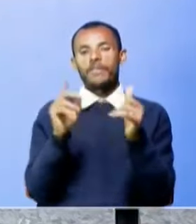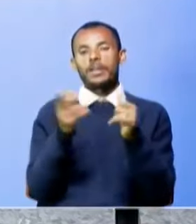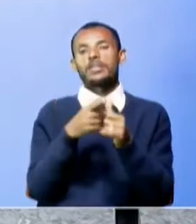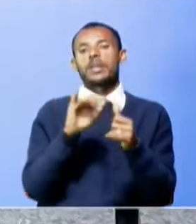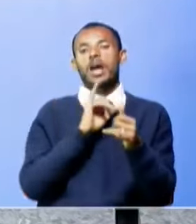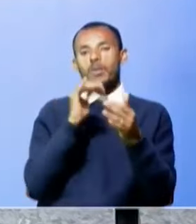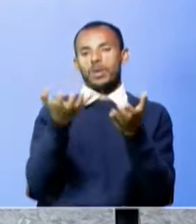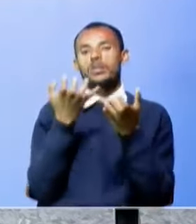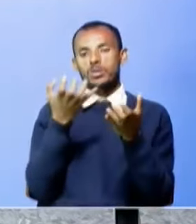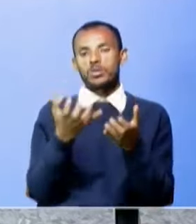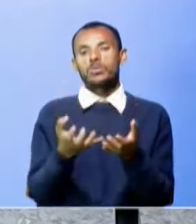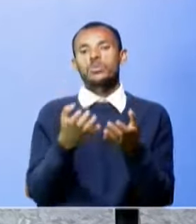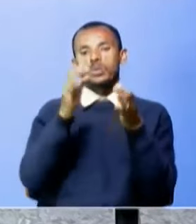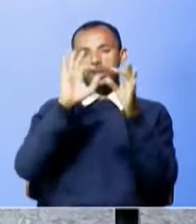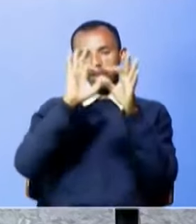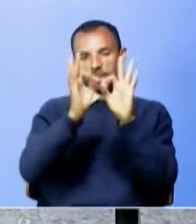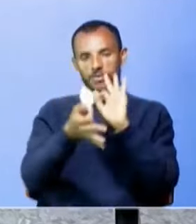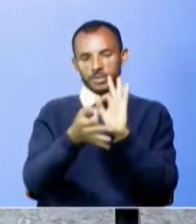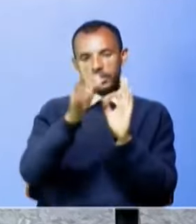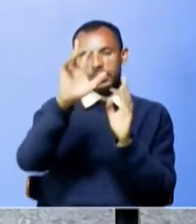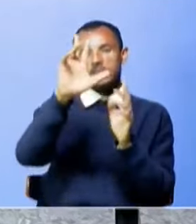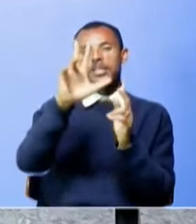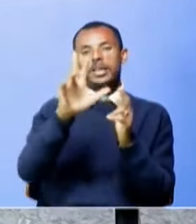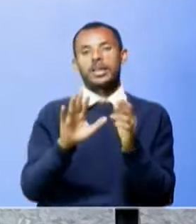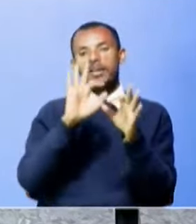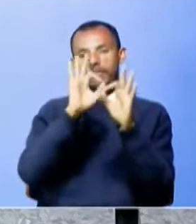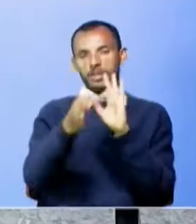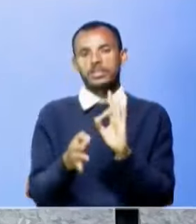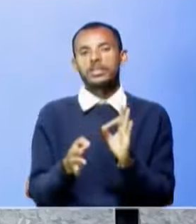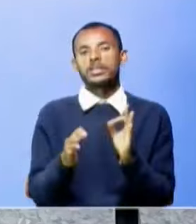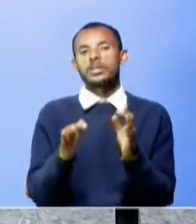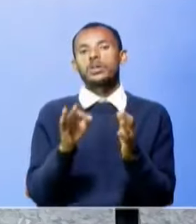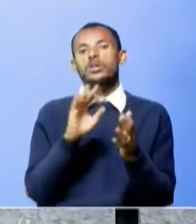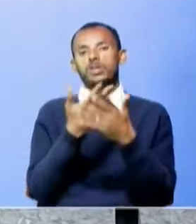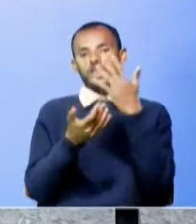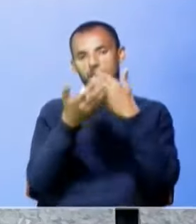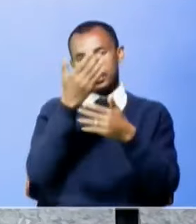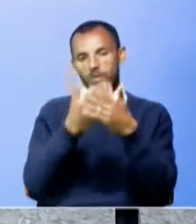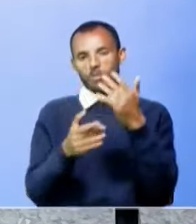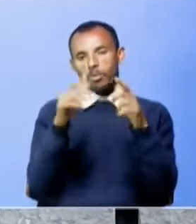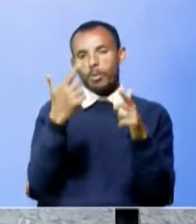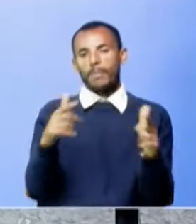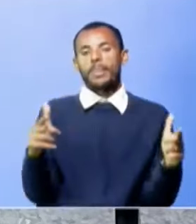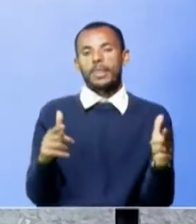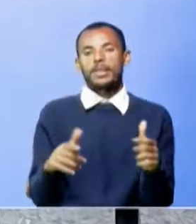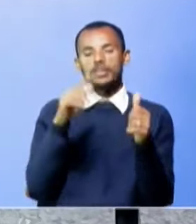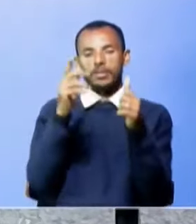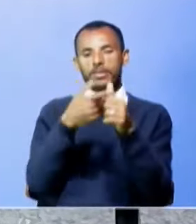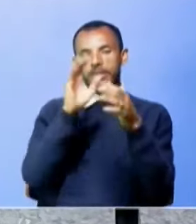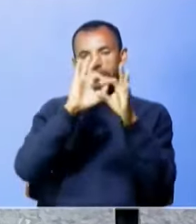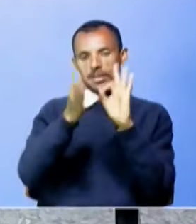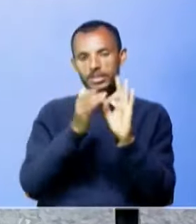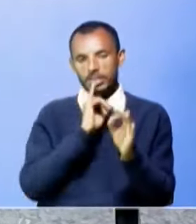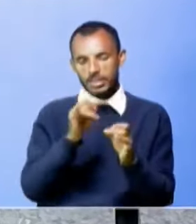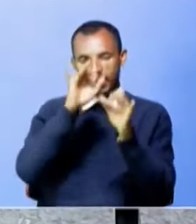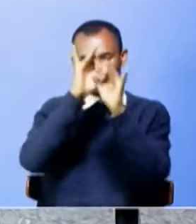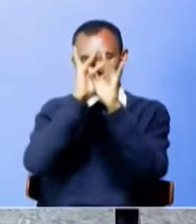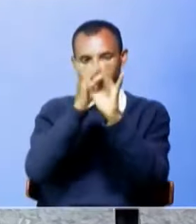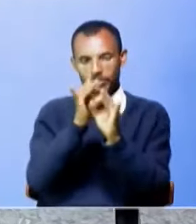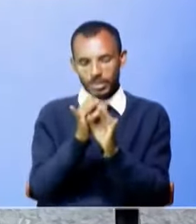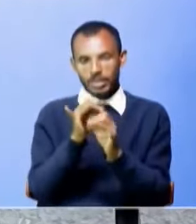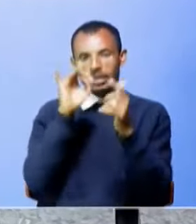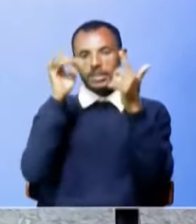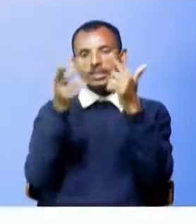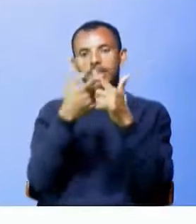out the first three definitions which are widely used throughout the discussion of probability. So the first definition is about experiment.